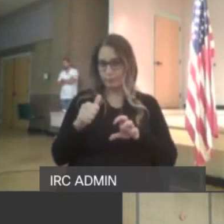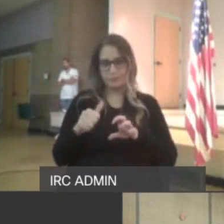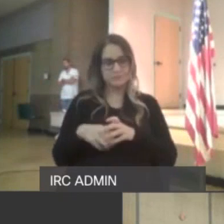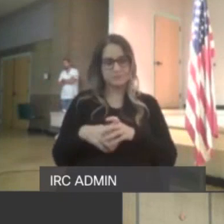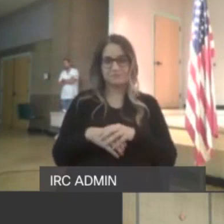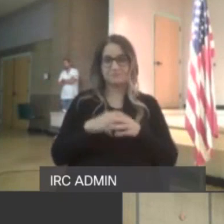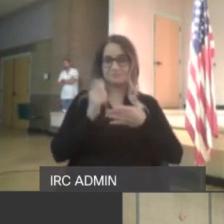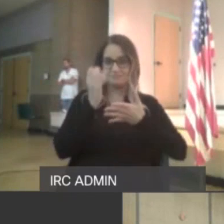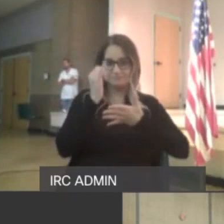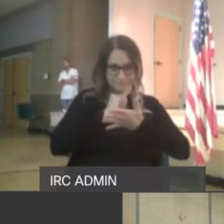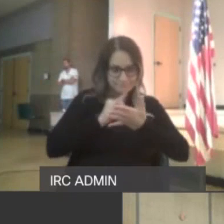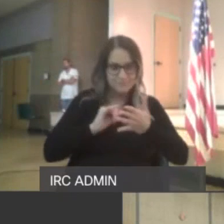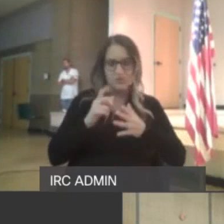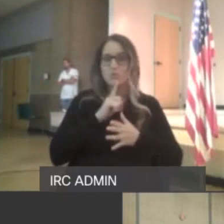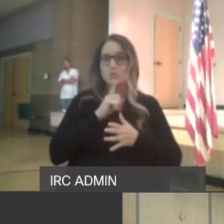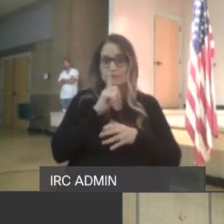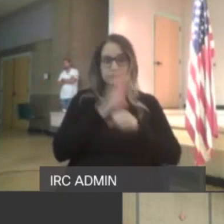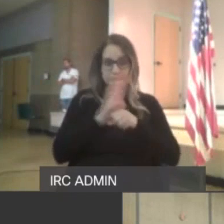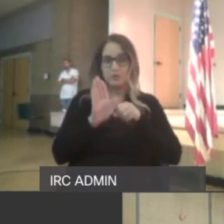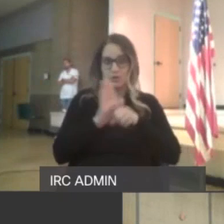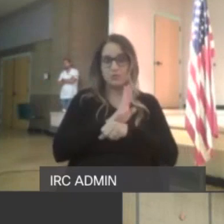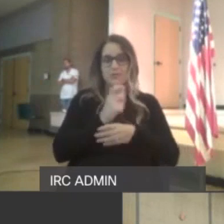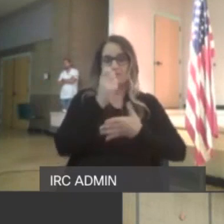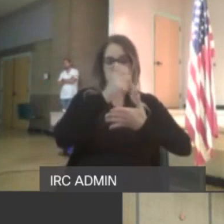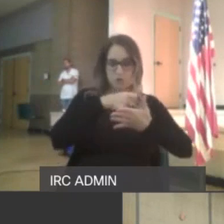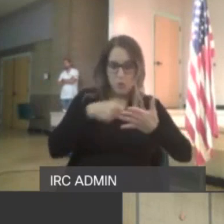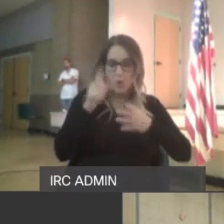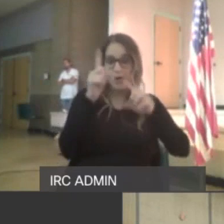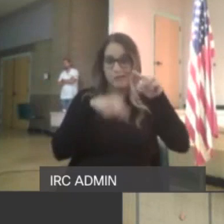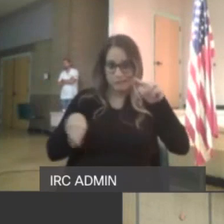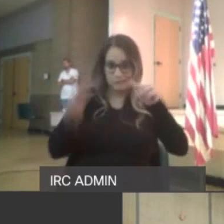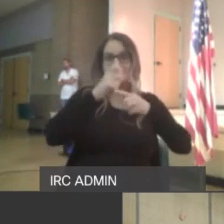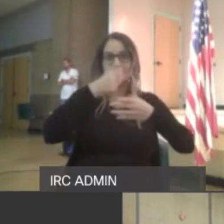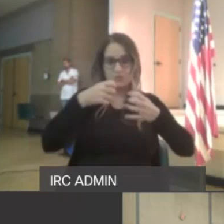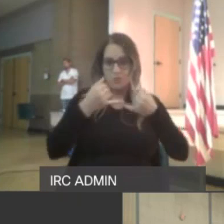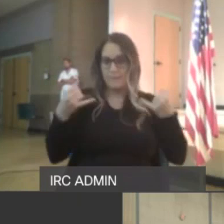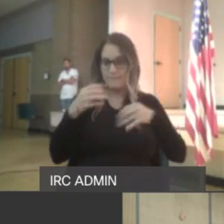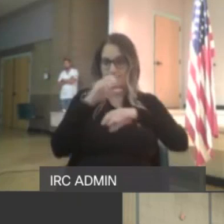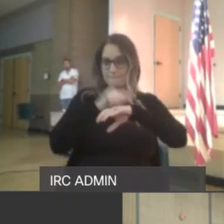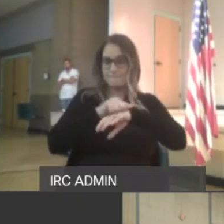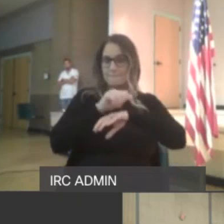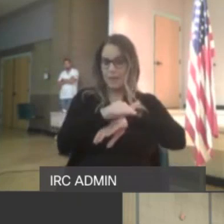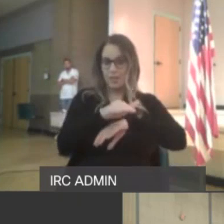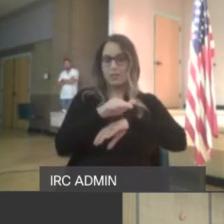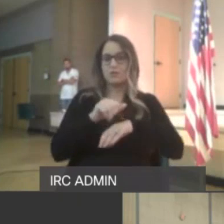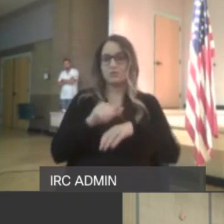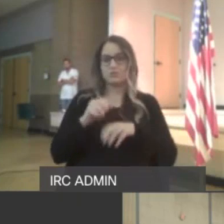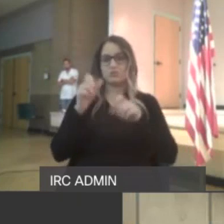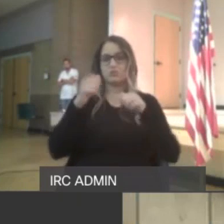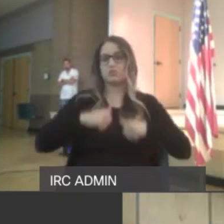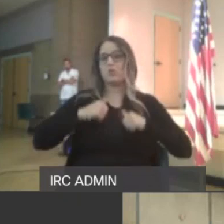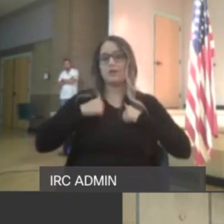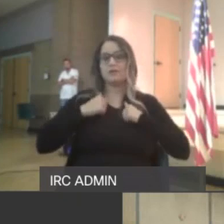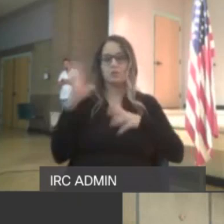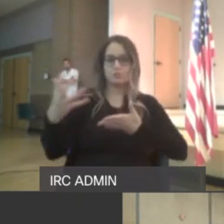the old-fashioned way. You can literally just draw a circle. You can write boundaries, mail it to our